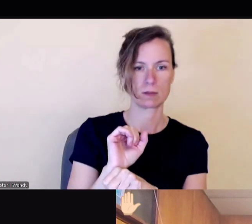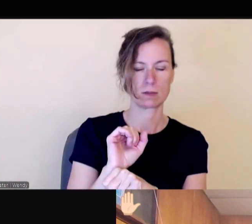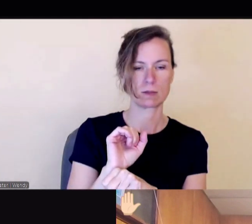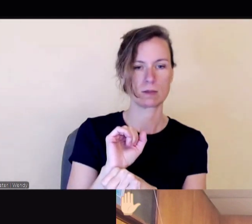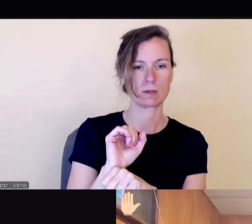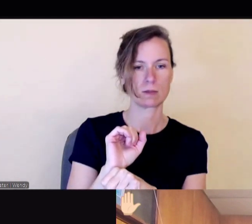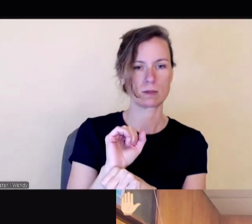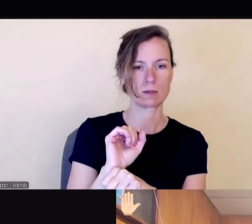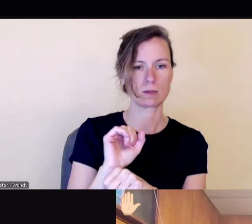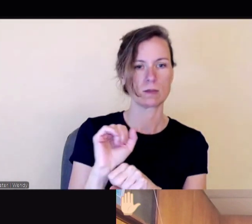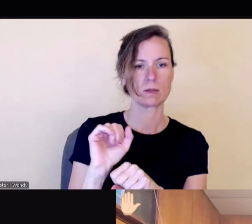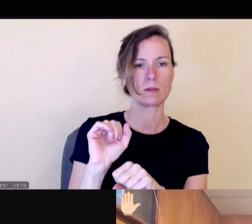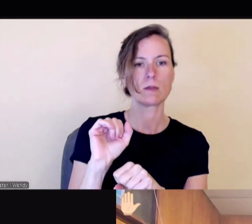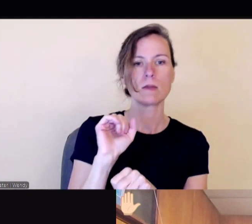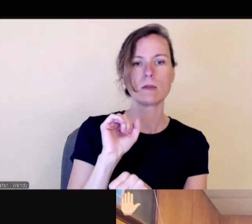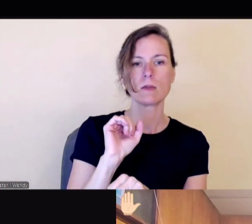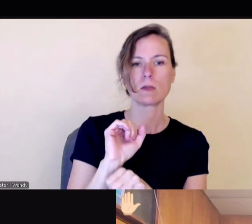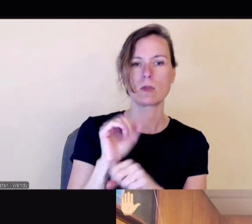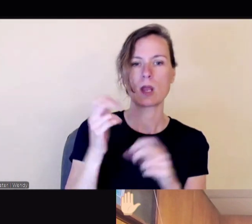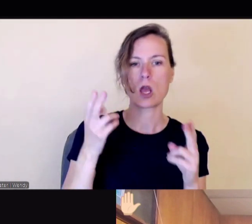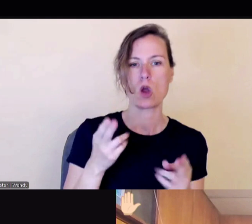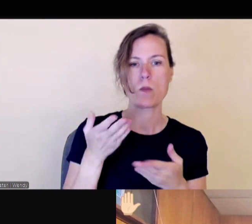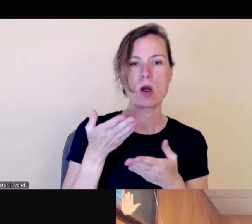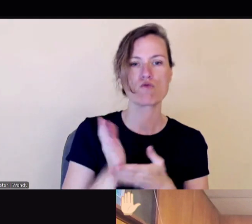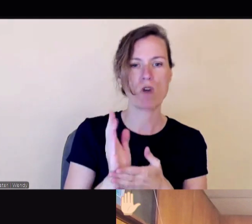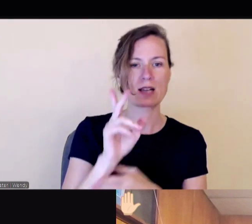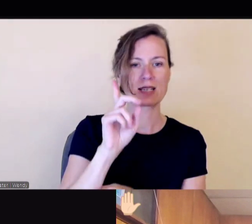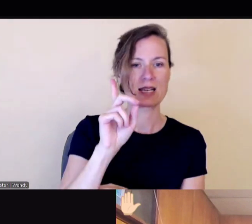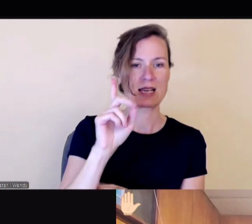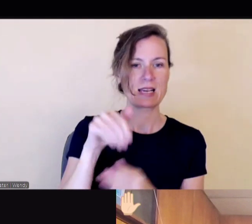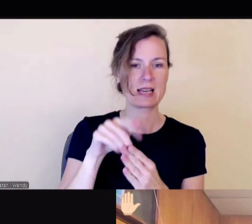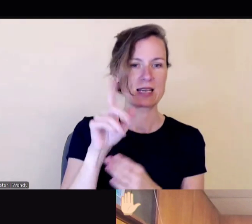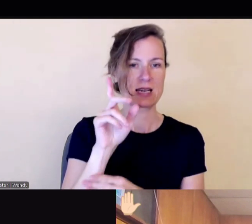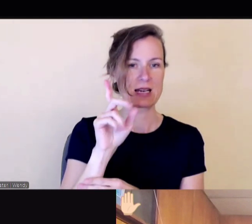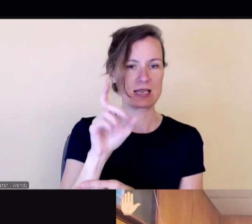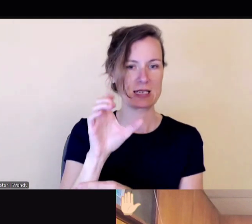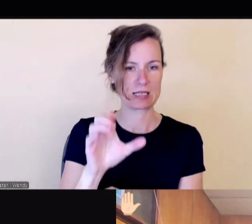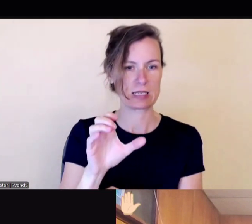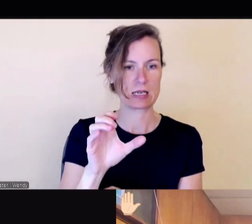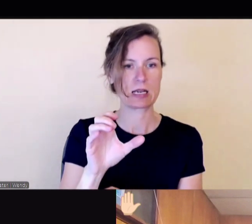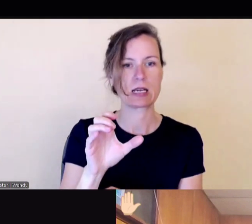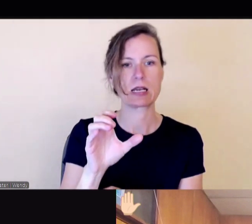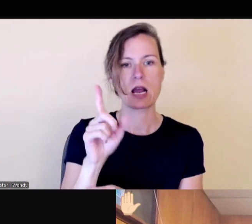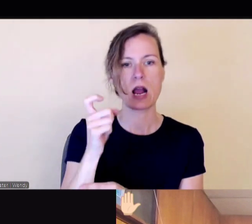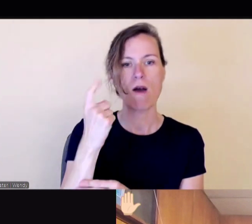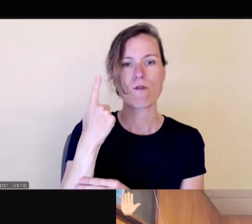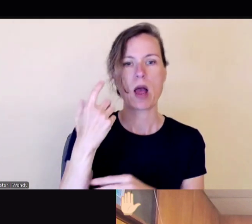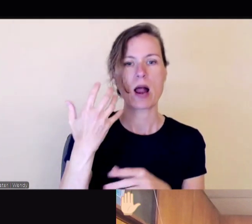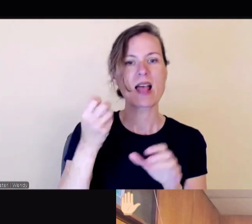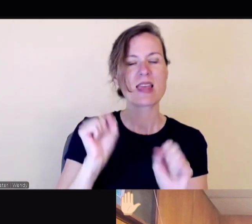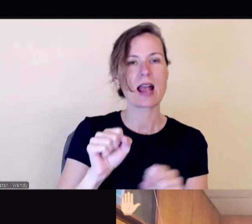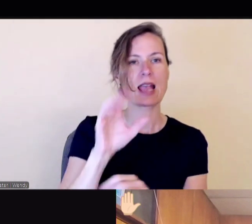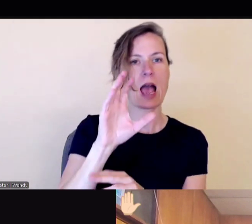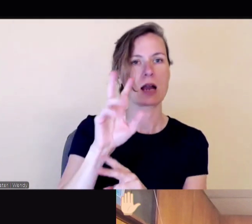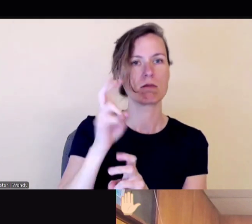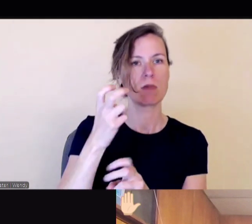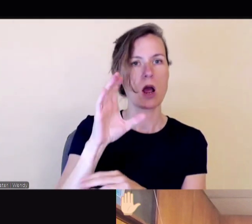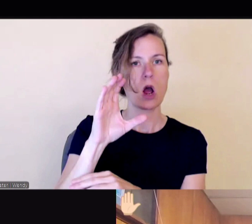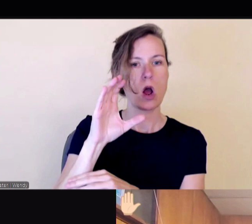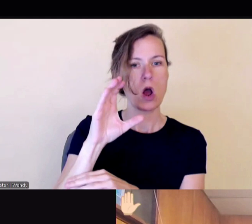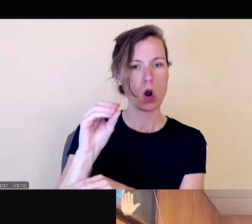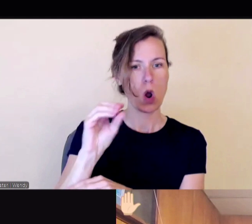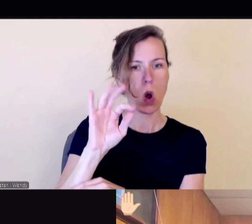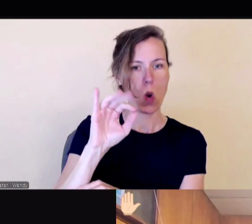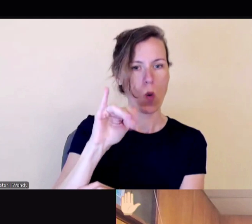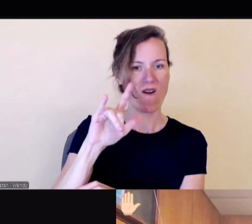Right. So if someone feels like they've experienced discrimination in Prince George's County, can they file with you all as well as